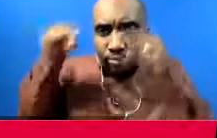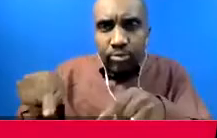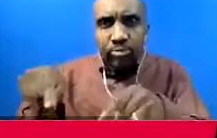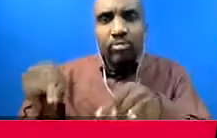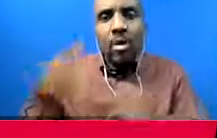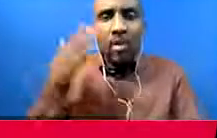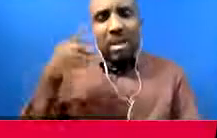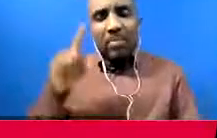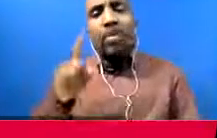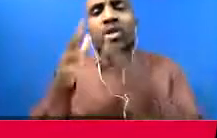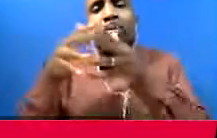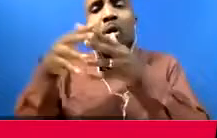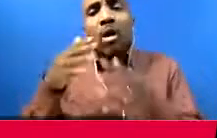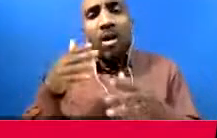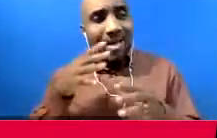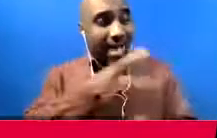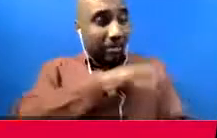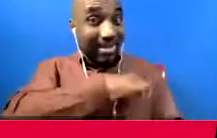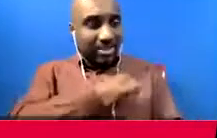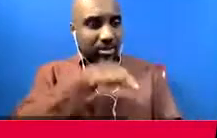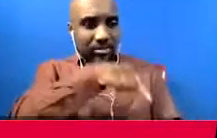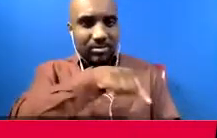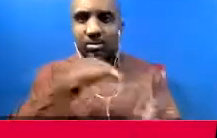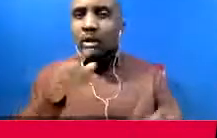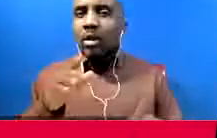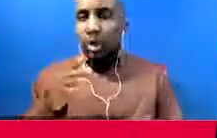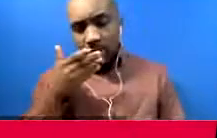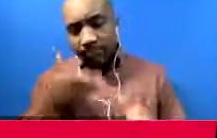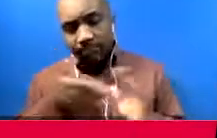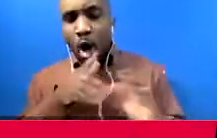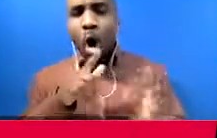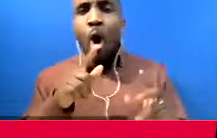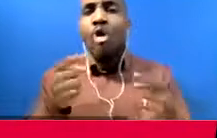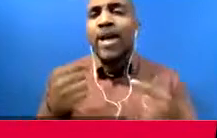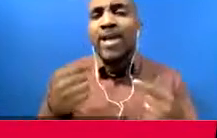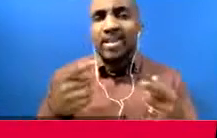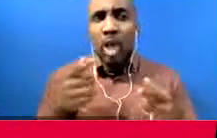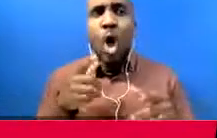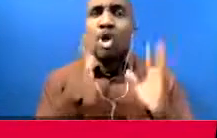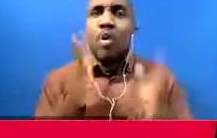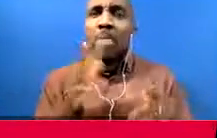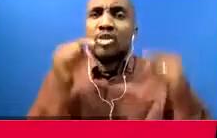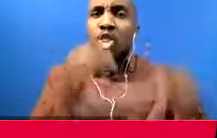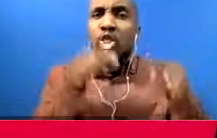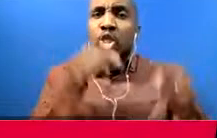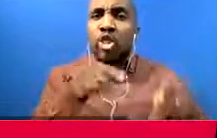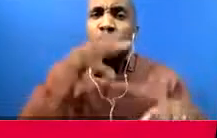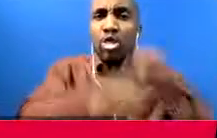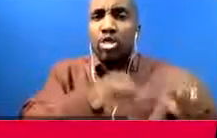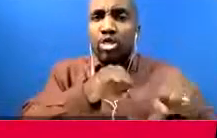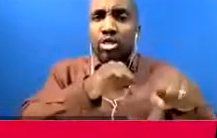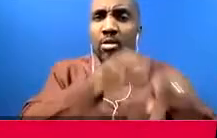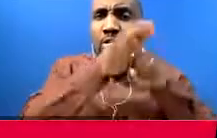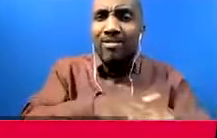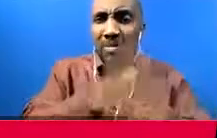Black people in the US and Palestinians in Palestine, Israel are inherent threats and therefore justified targets of the police and